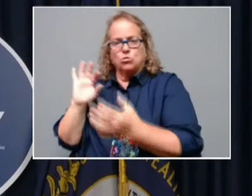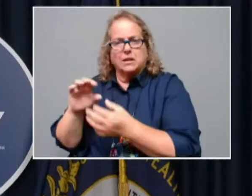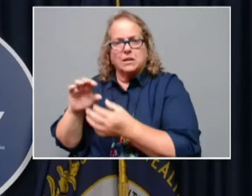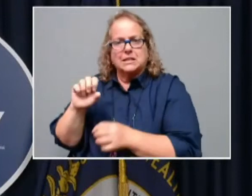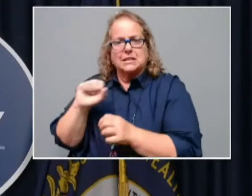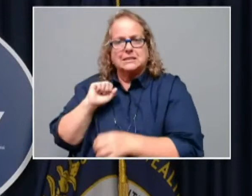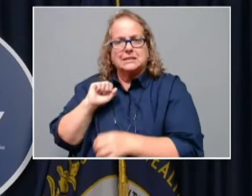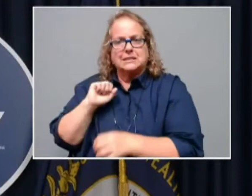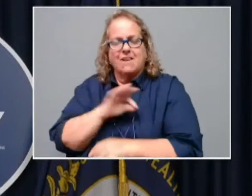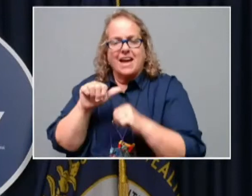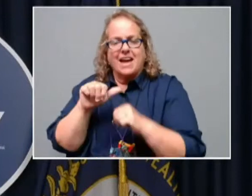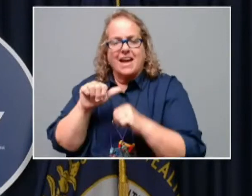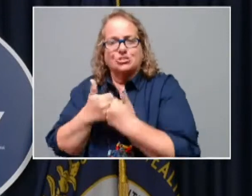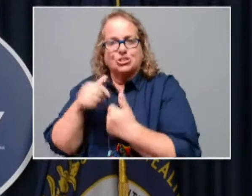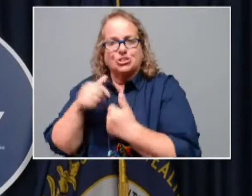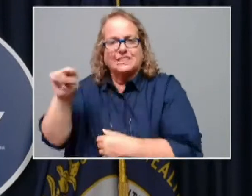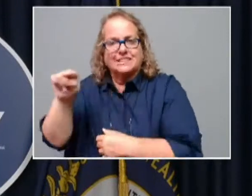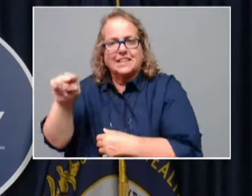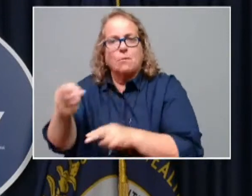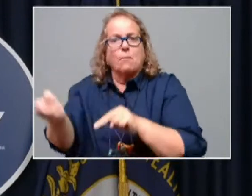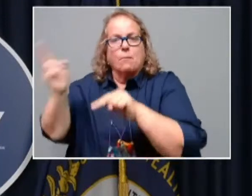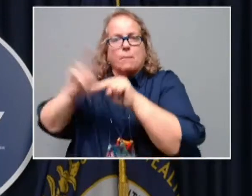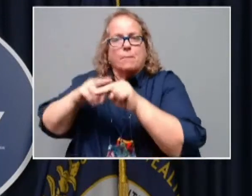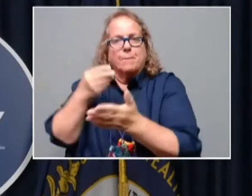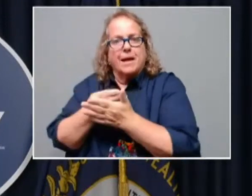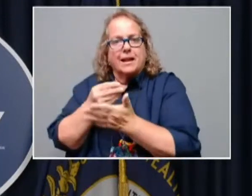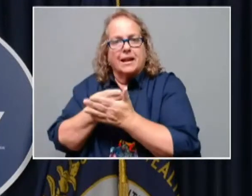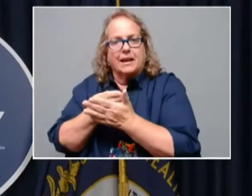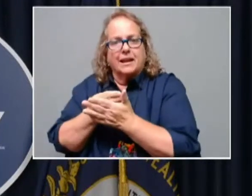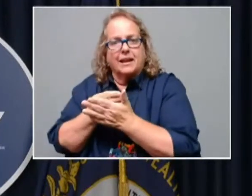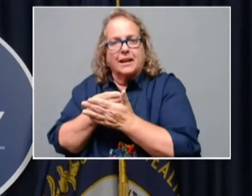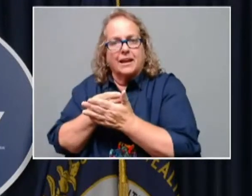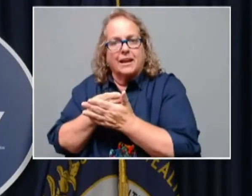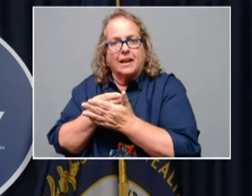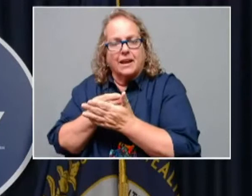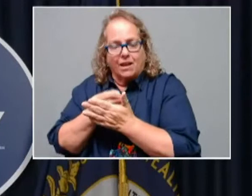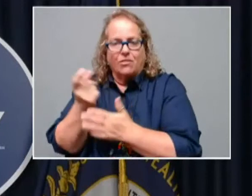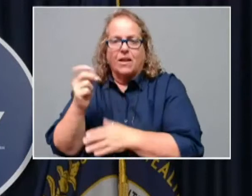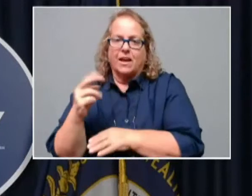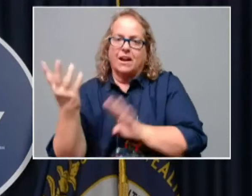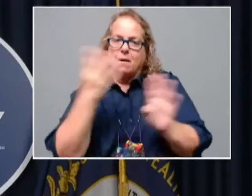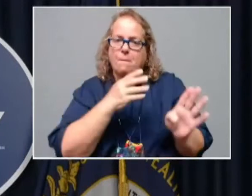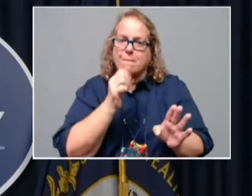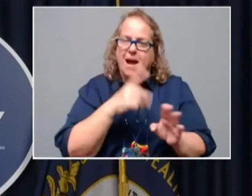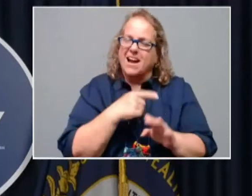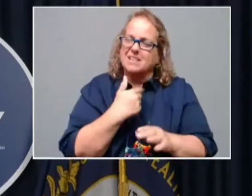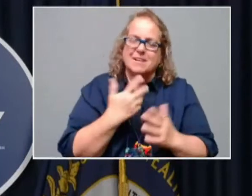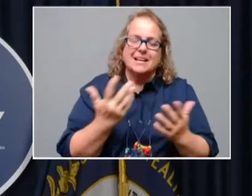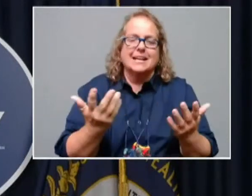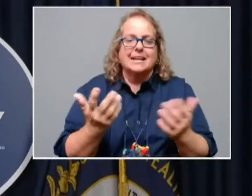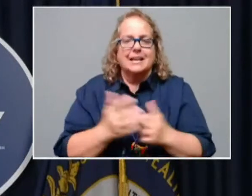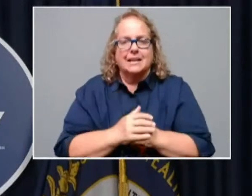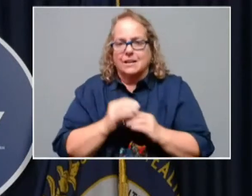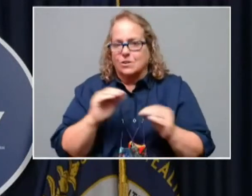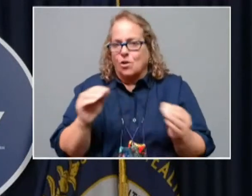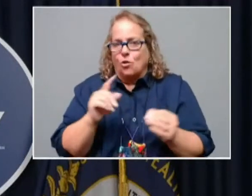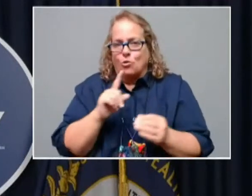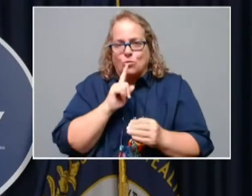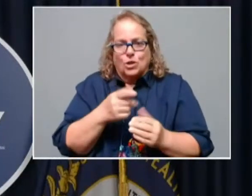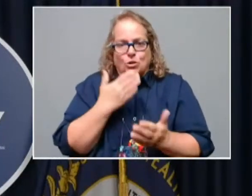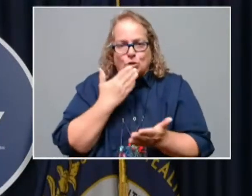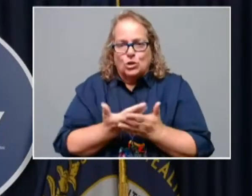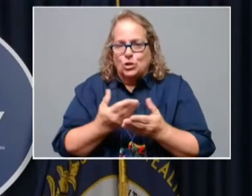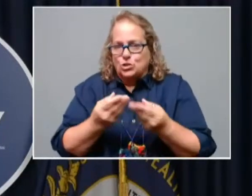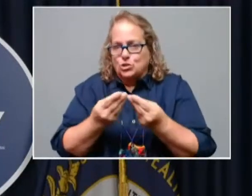really a good solution for that, because you got to do everything you can to get that extra staff. But